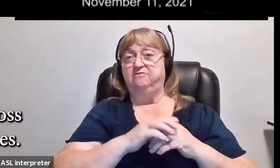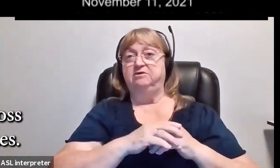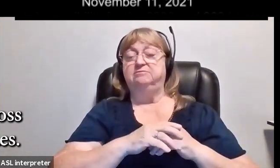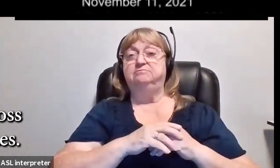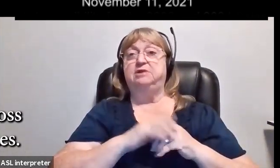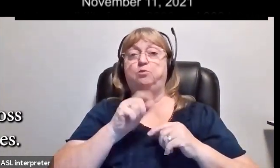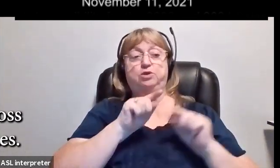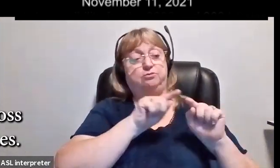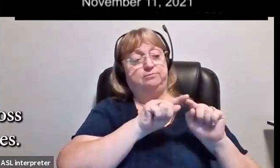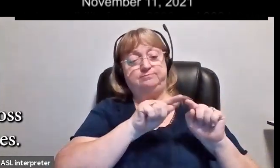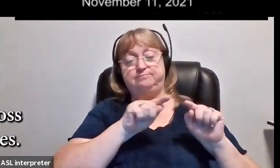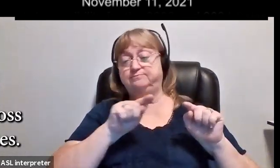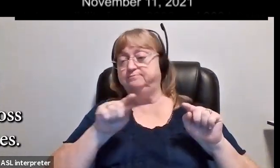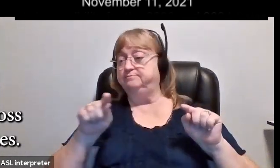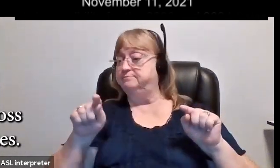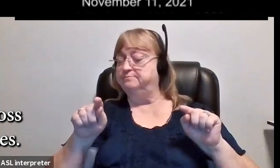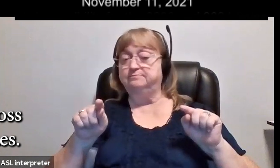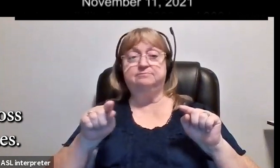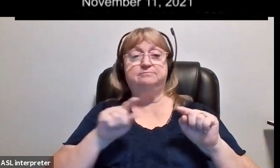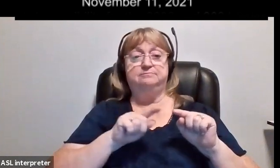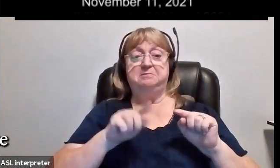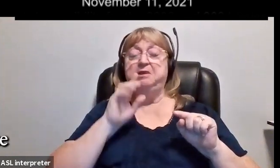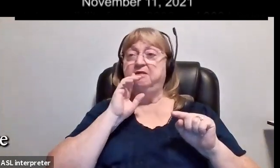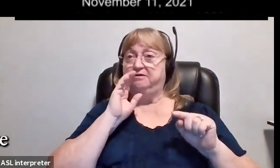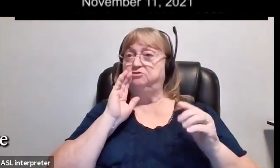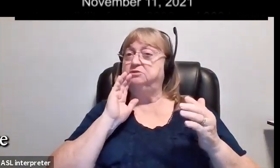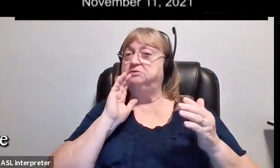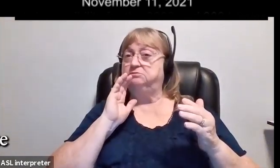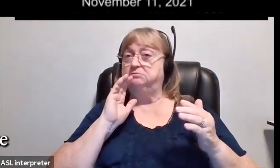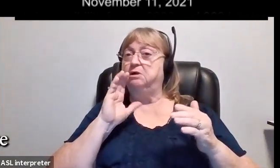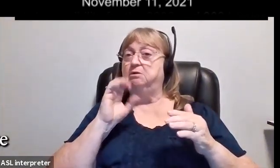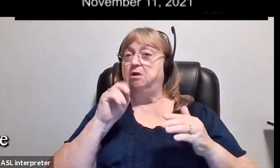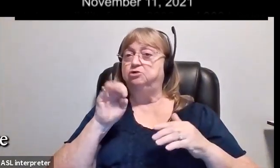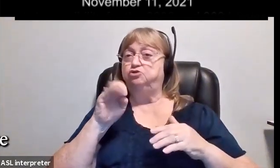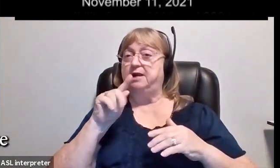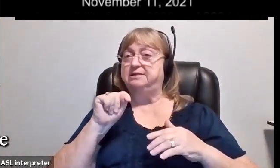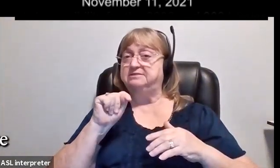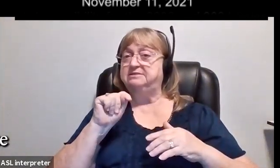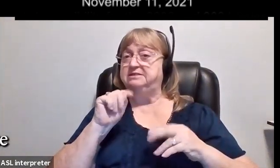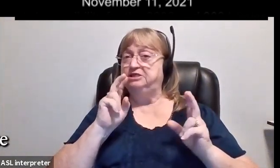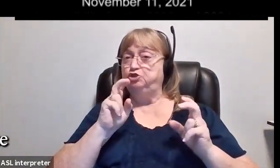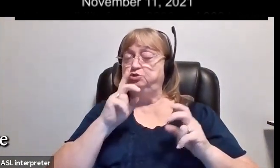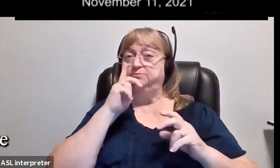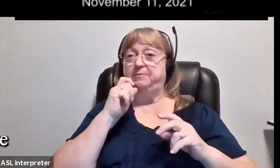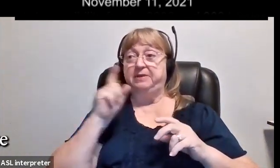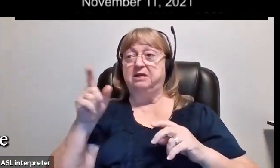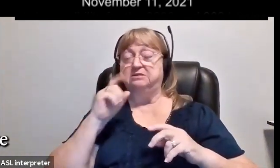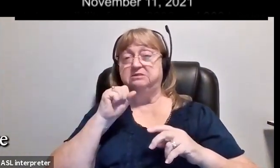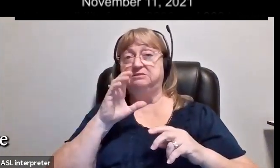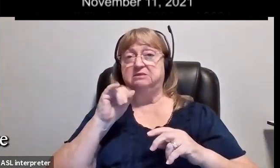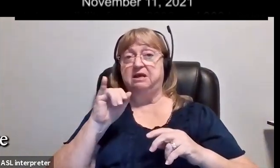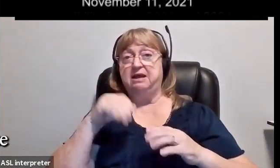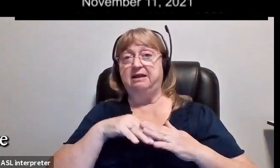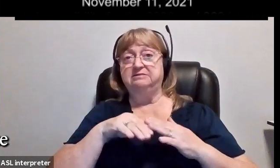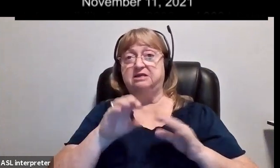move across, that there are contrast issues. But because y-axis organizers have chosen to